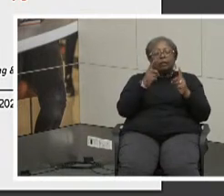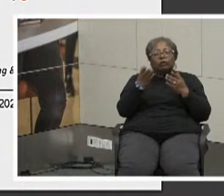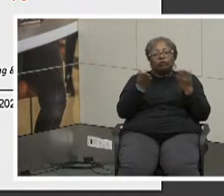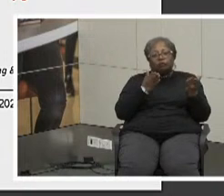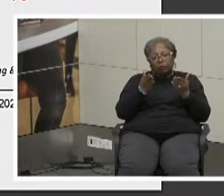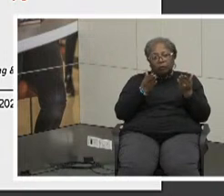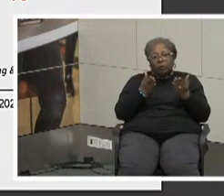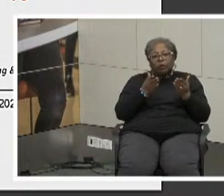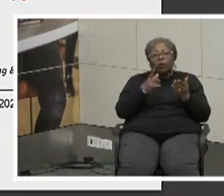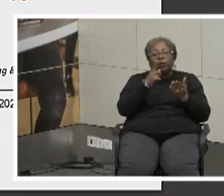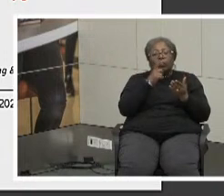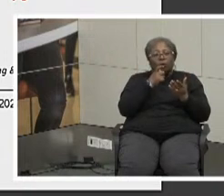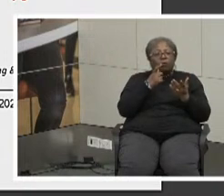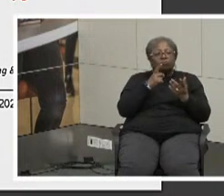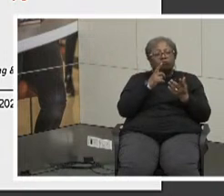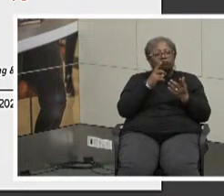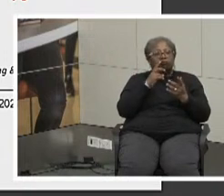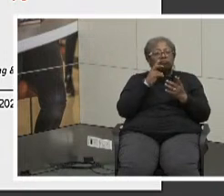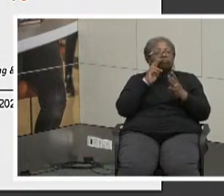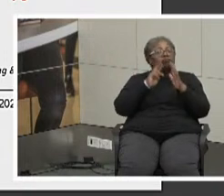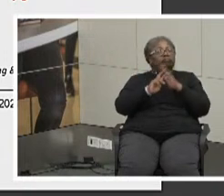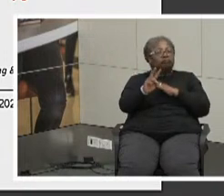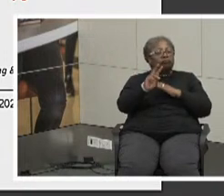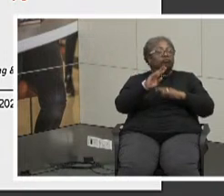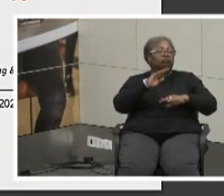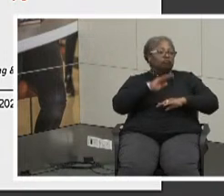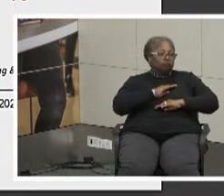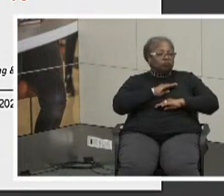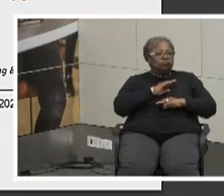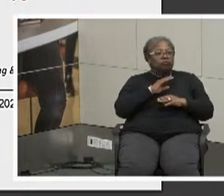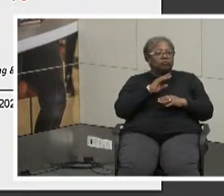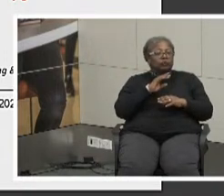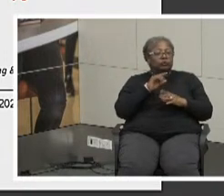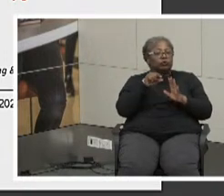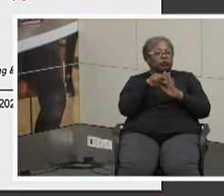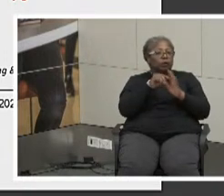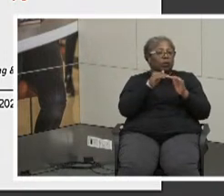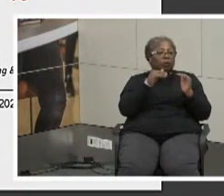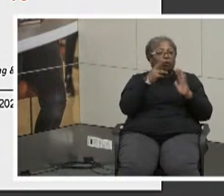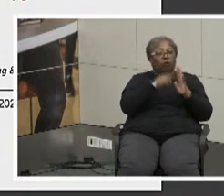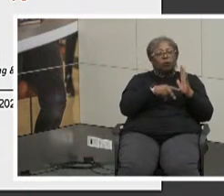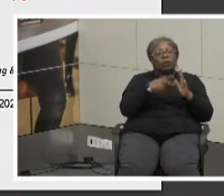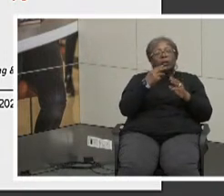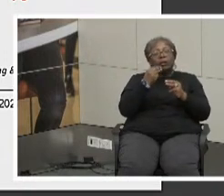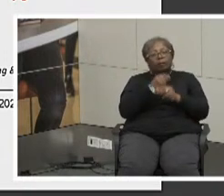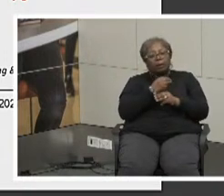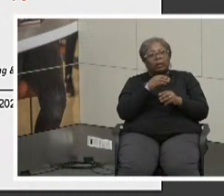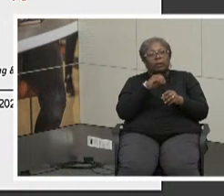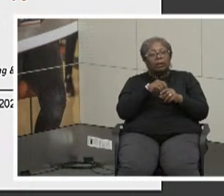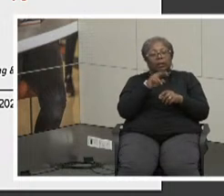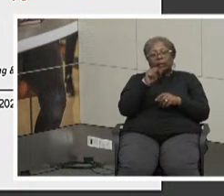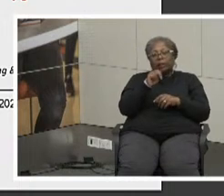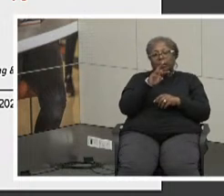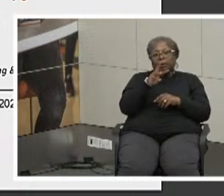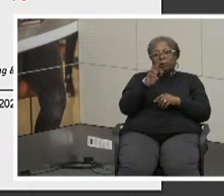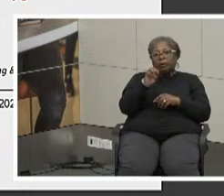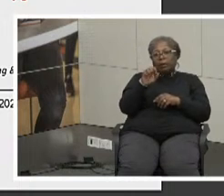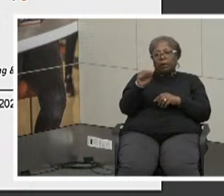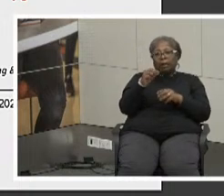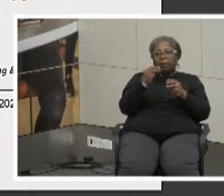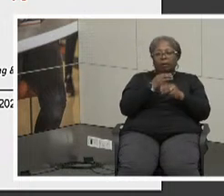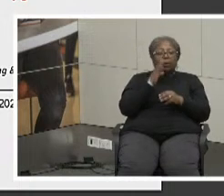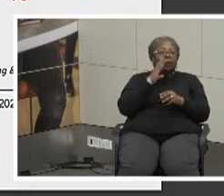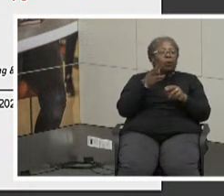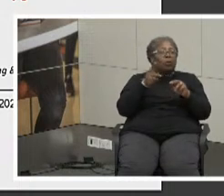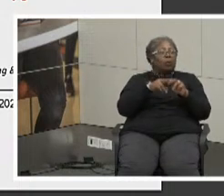services who are projected at meets grade level in reading a math on N nwaa map will increase